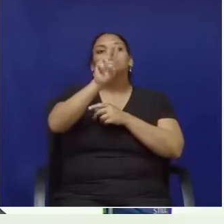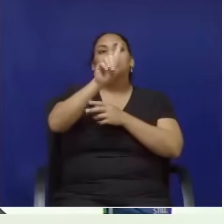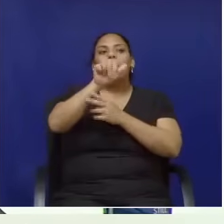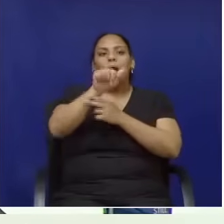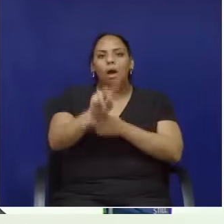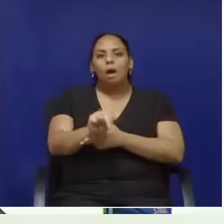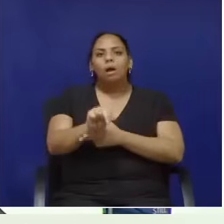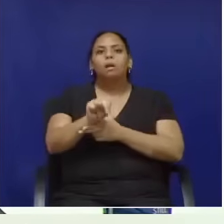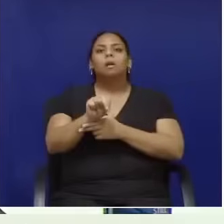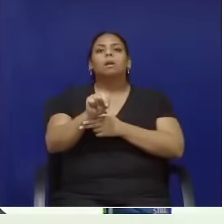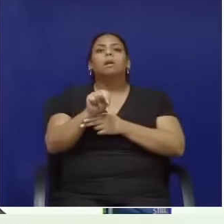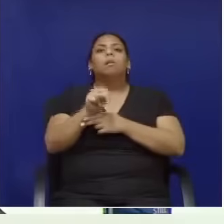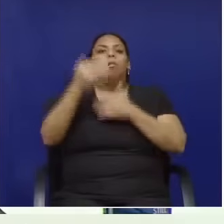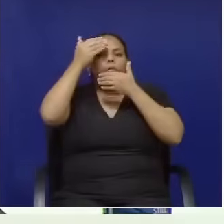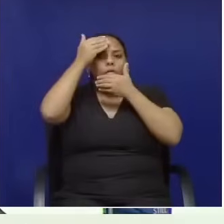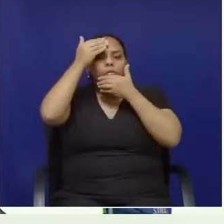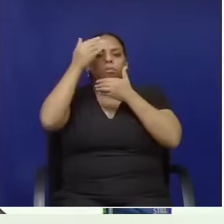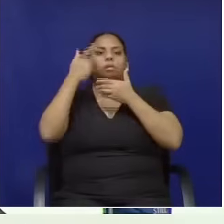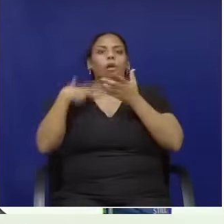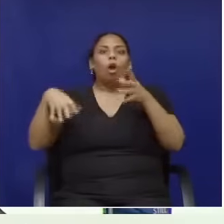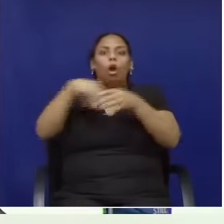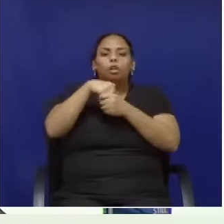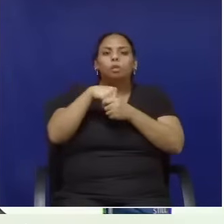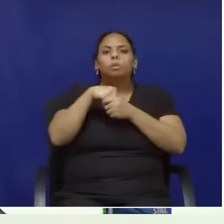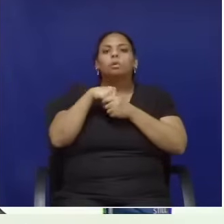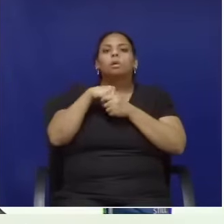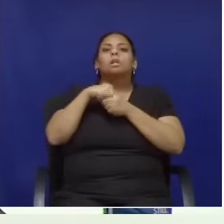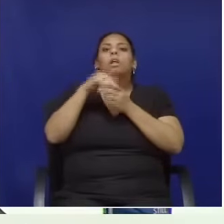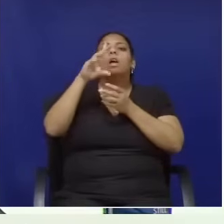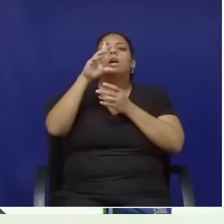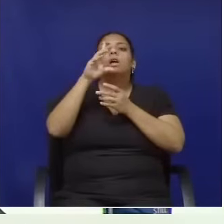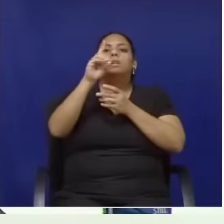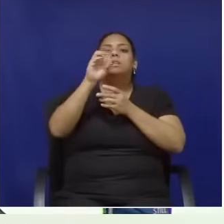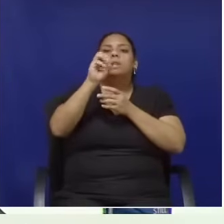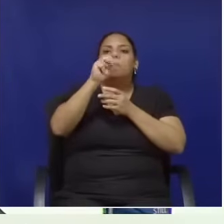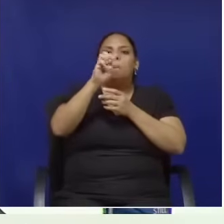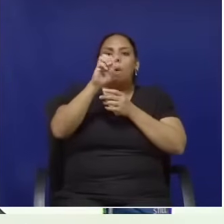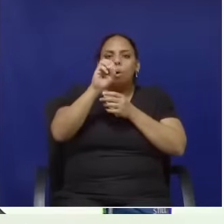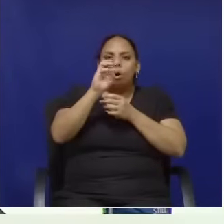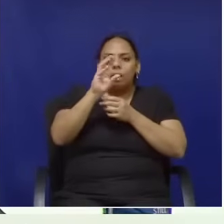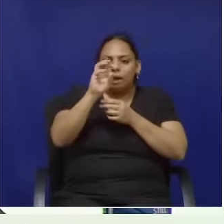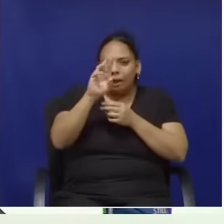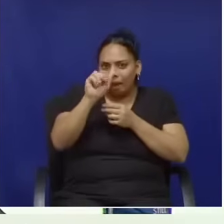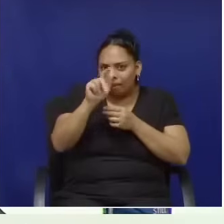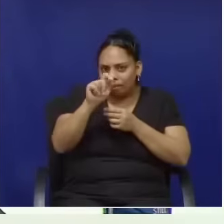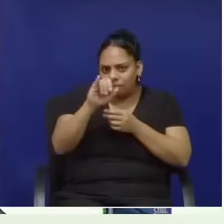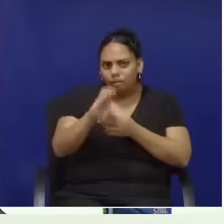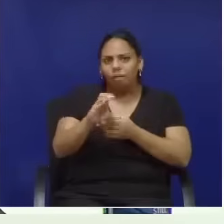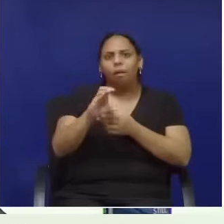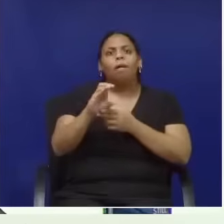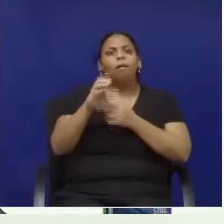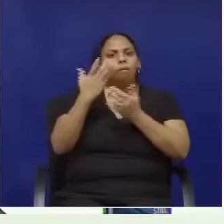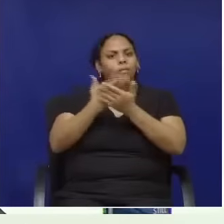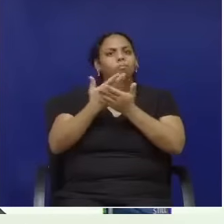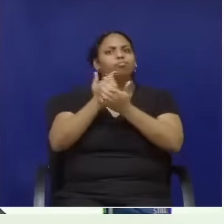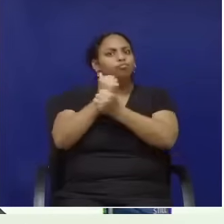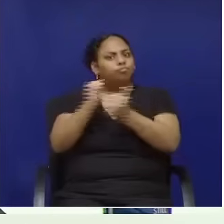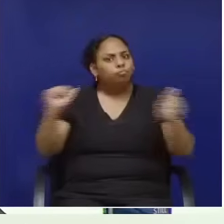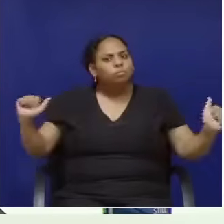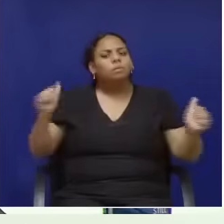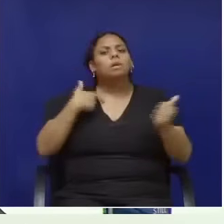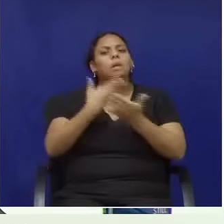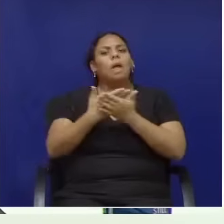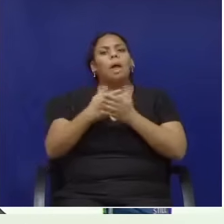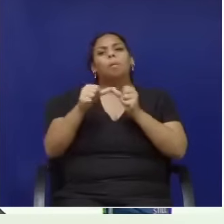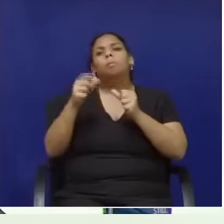democratic election is contributing to a democratic dividend. This also can be measured and can also